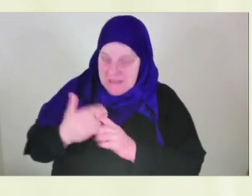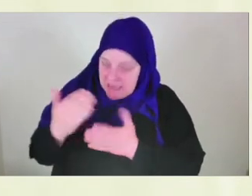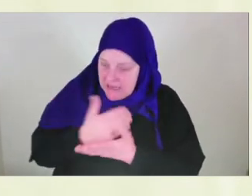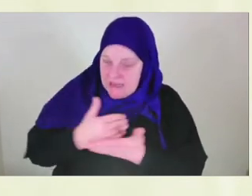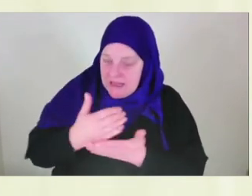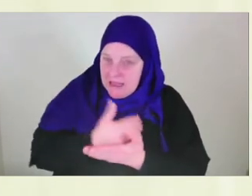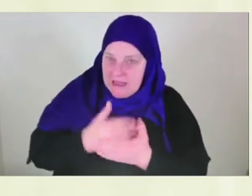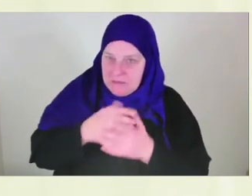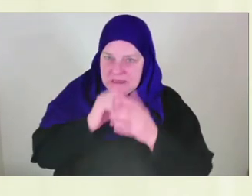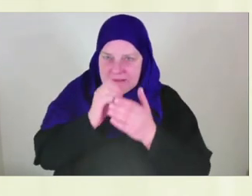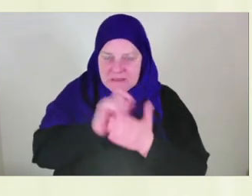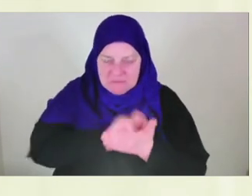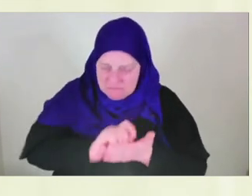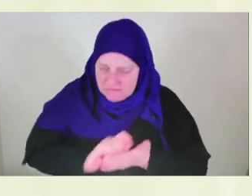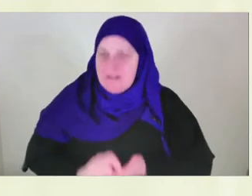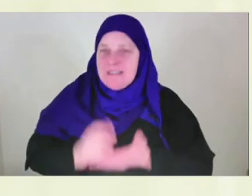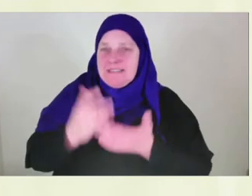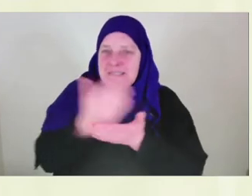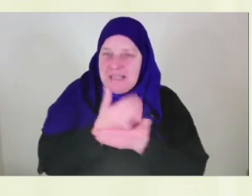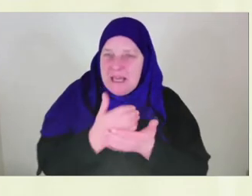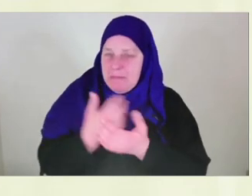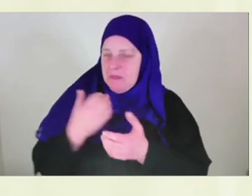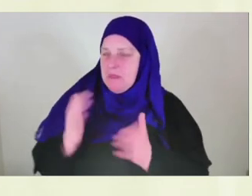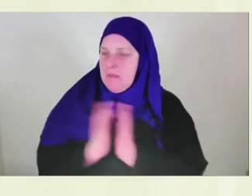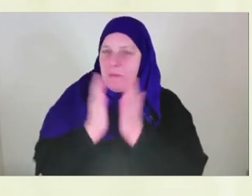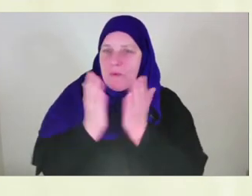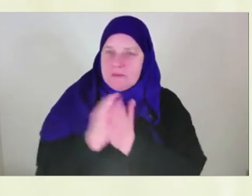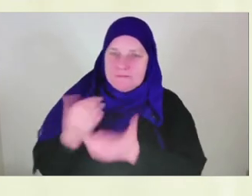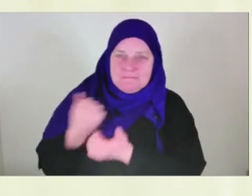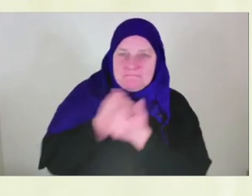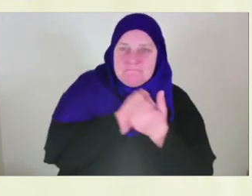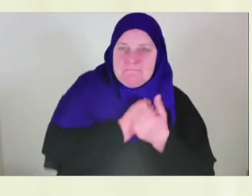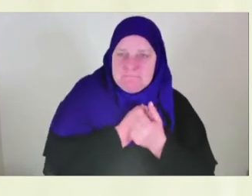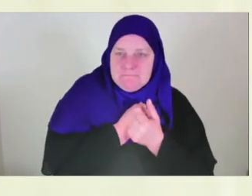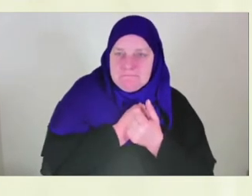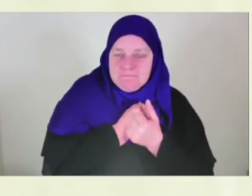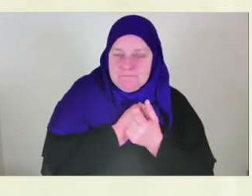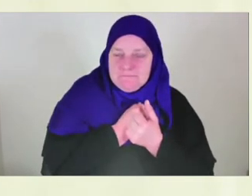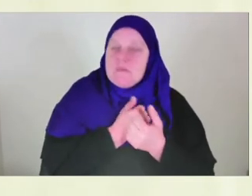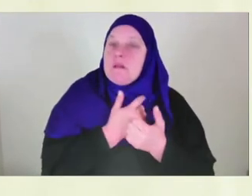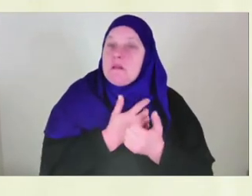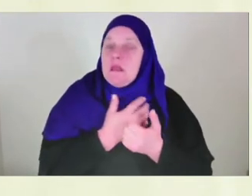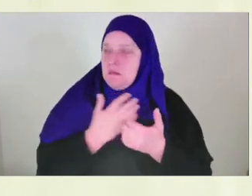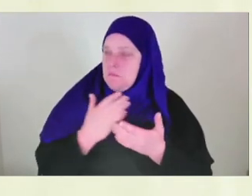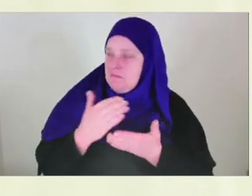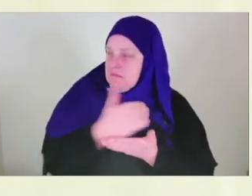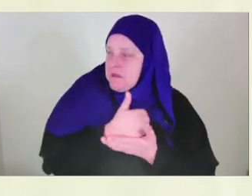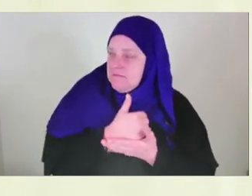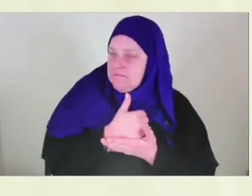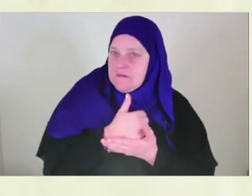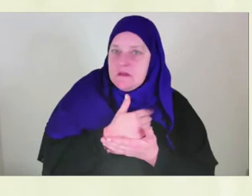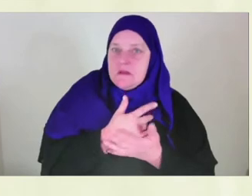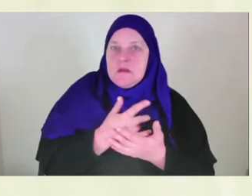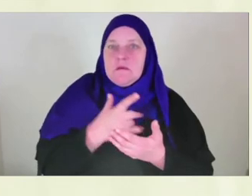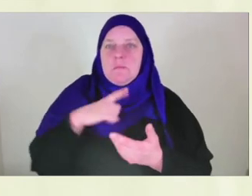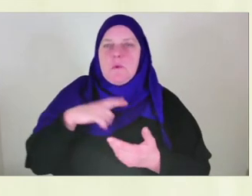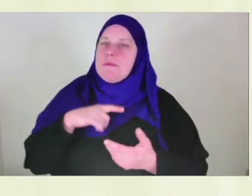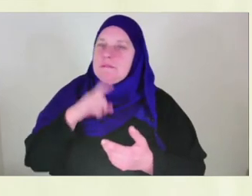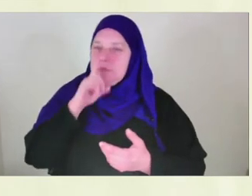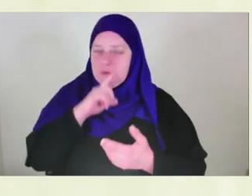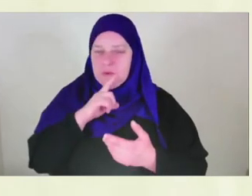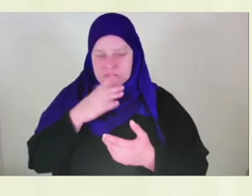know, for years, and these people carried the lessons that you have at your fingertips today. So people understand this,